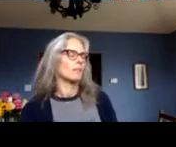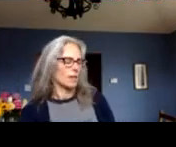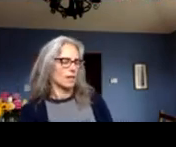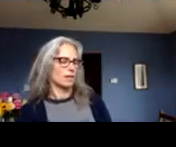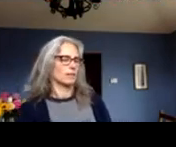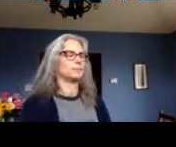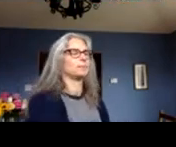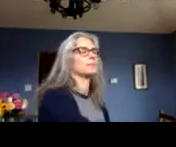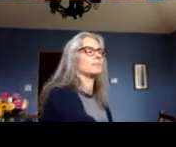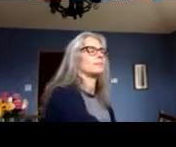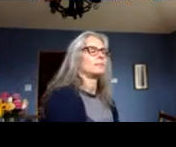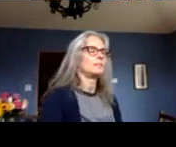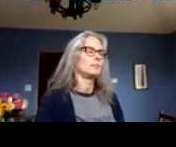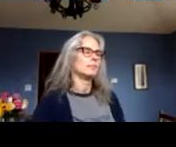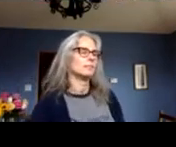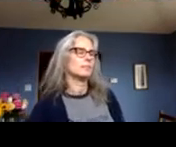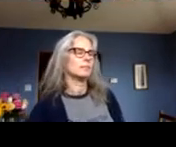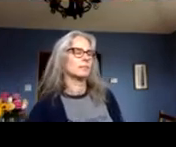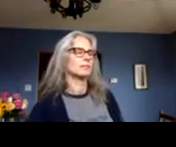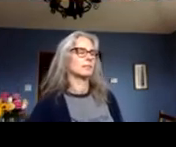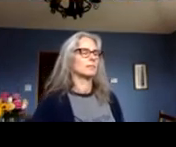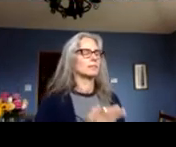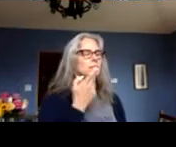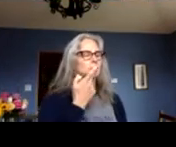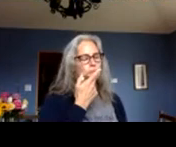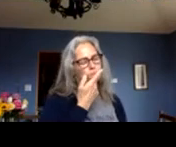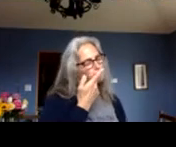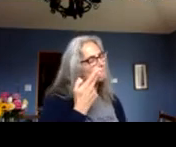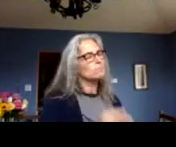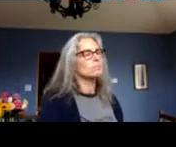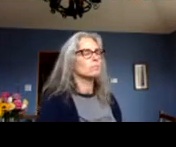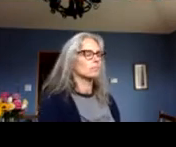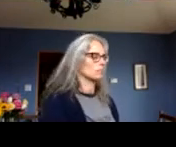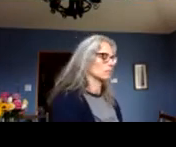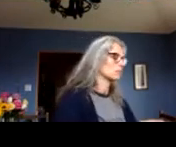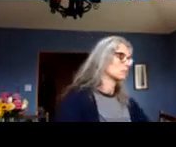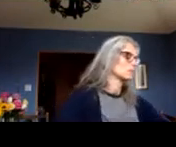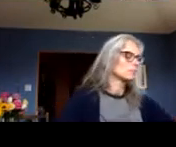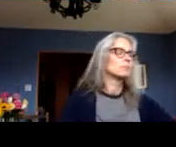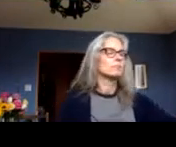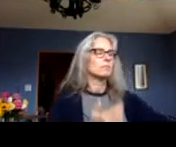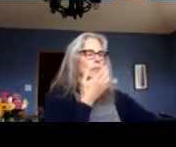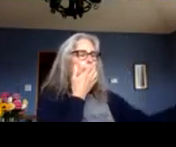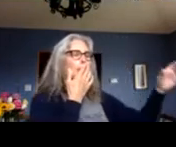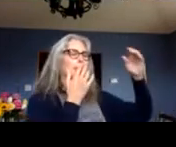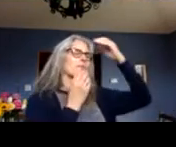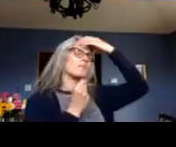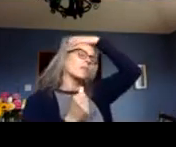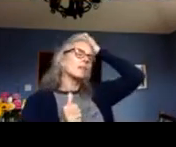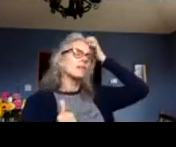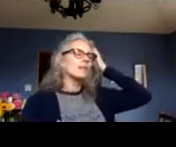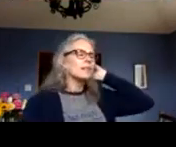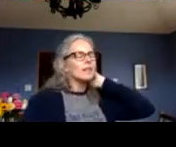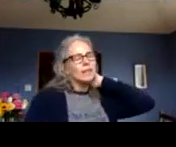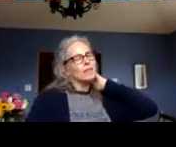When you add content, you're going to do that on the classwork tab. So I'm actually going to pause here for a second and have you go back to your classroom. And we haven't looked at it for a